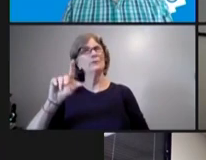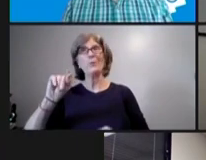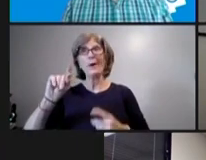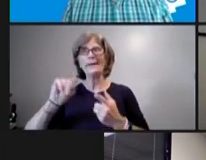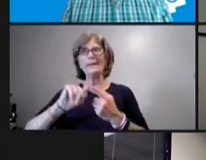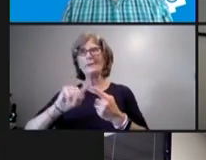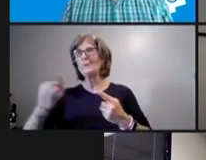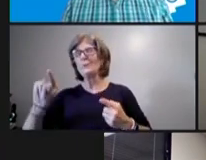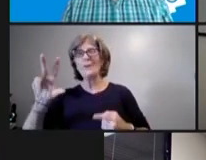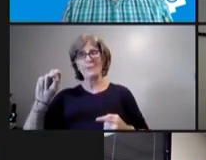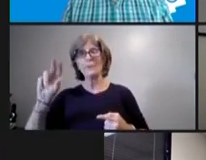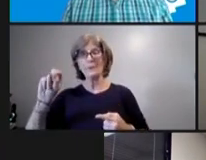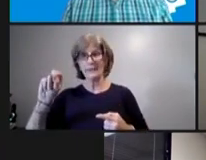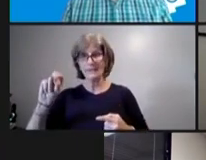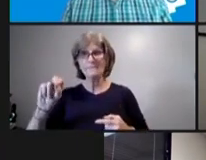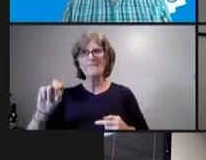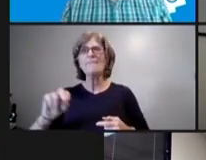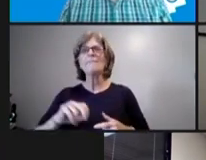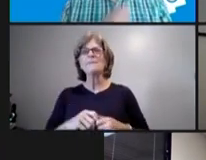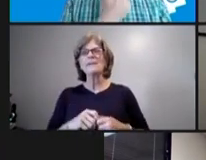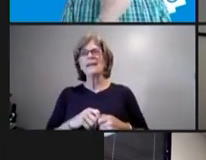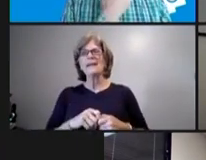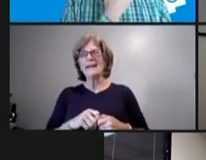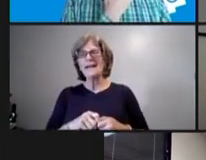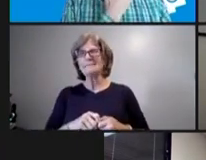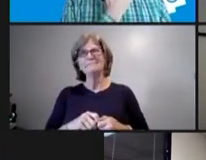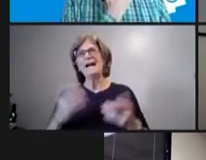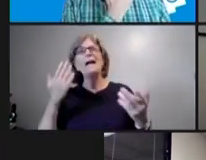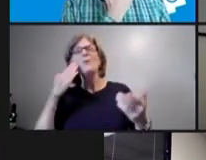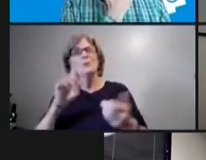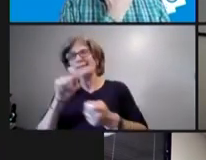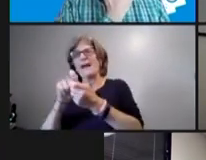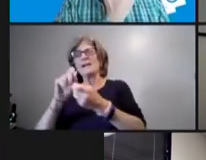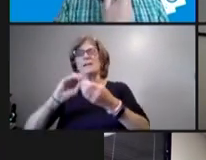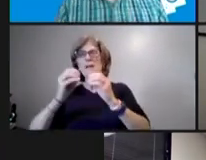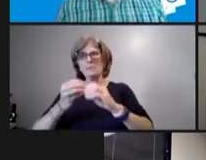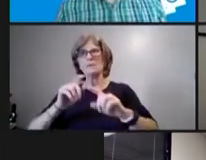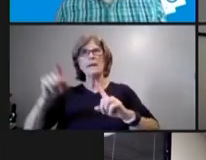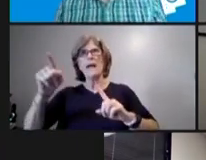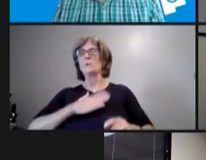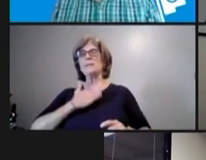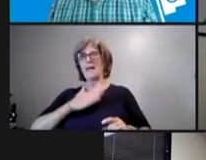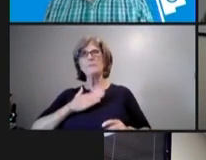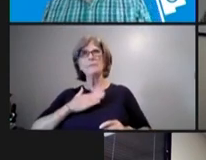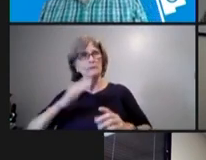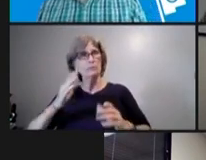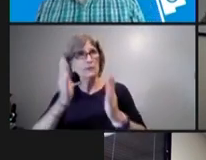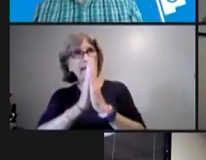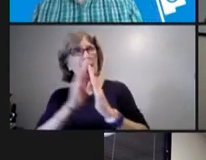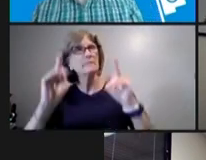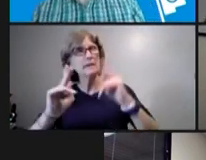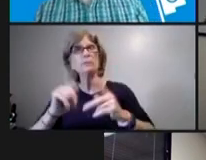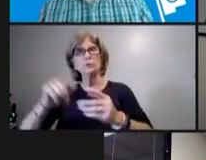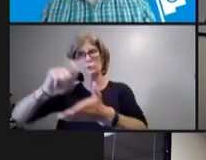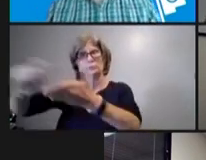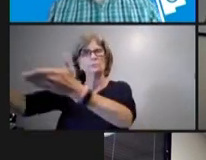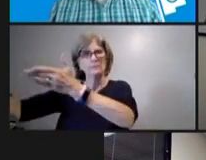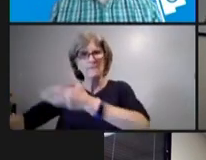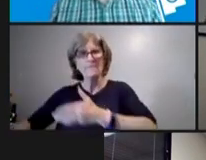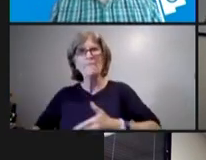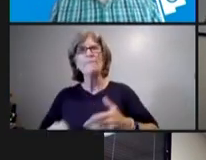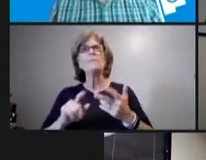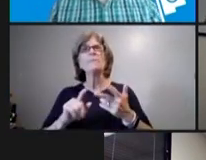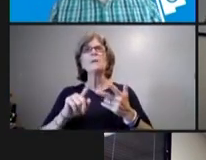that event. I would have to go back and look at the exact number, but I was pleased with the turnout for that. We do have